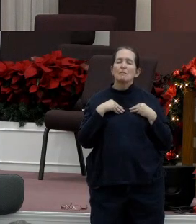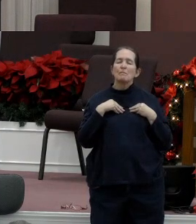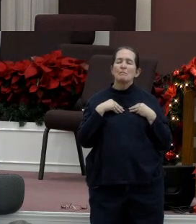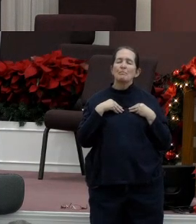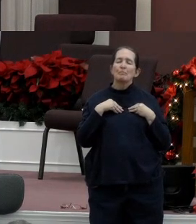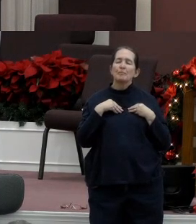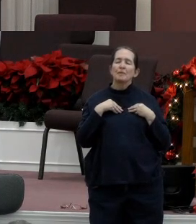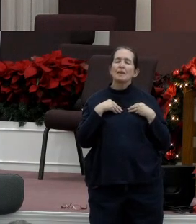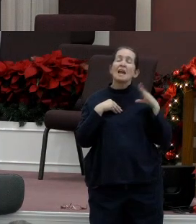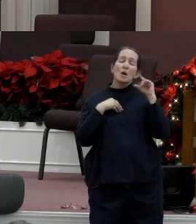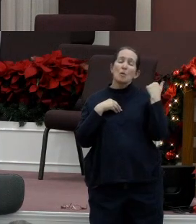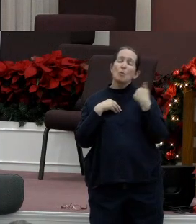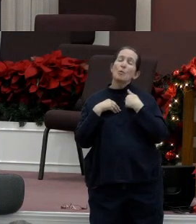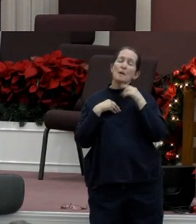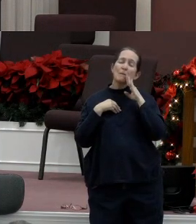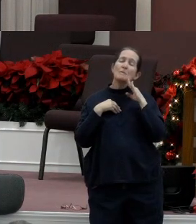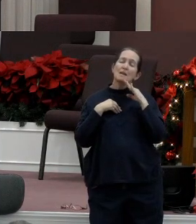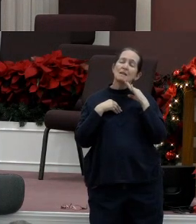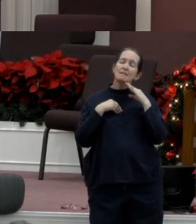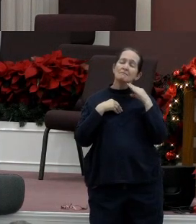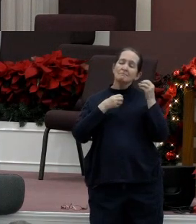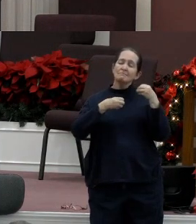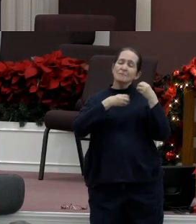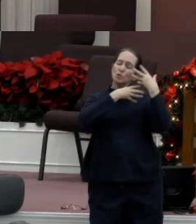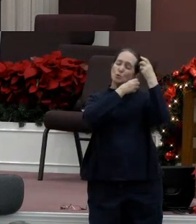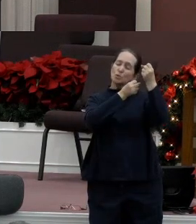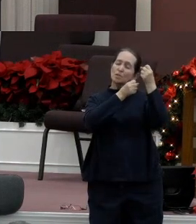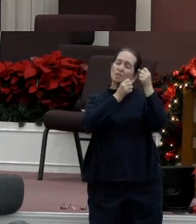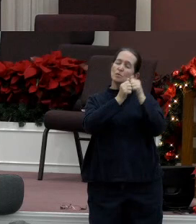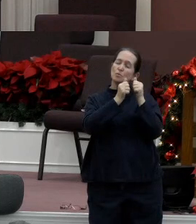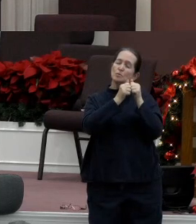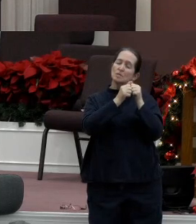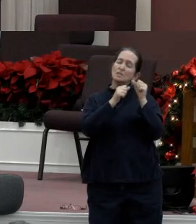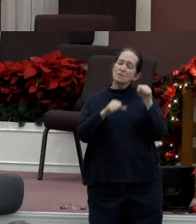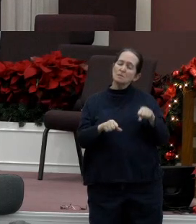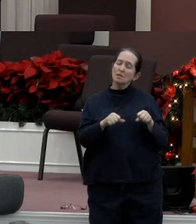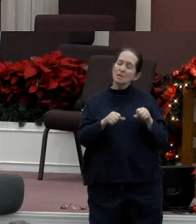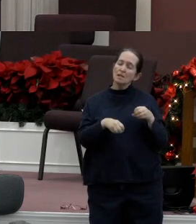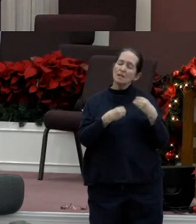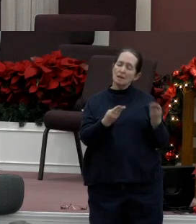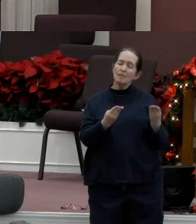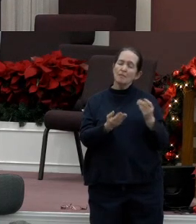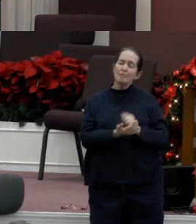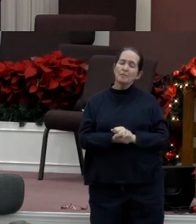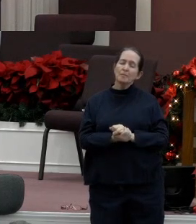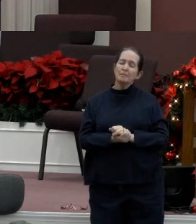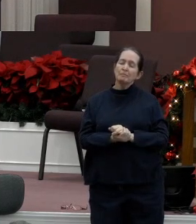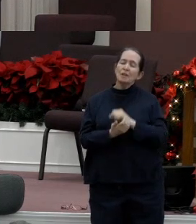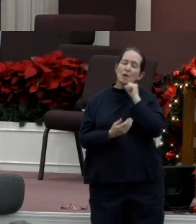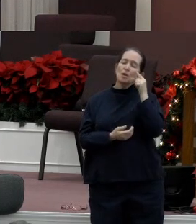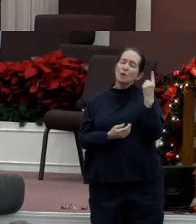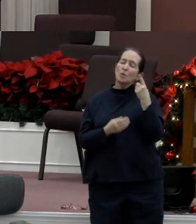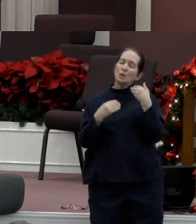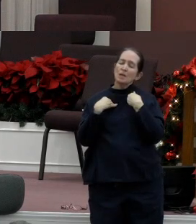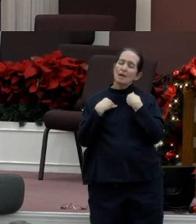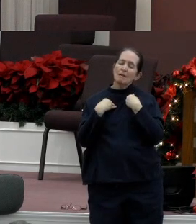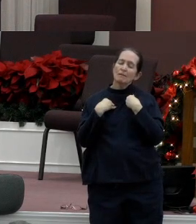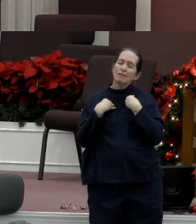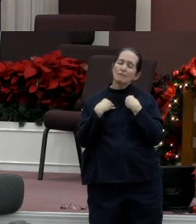and that we have been entrusted with the ability to give, not just to have.